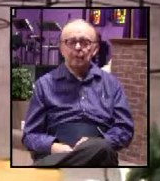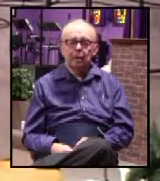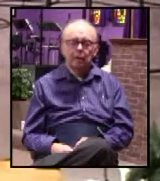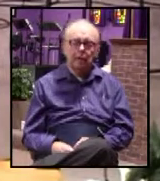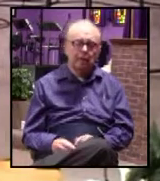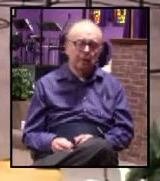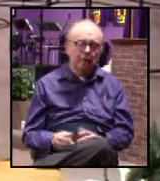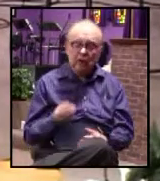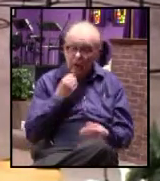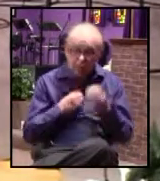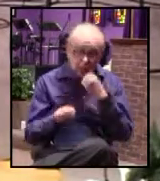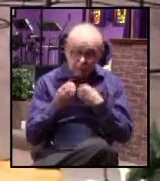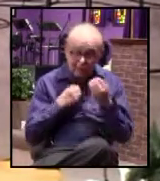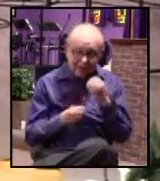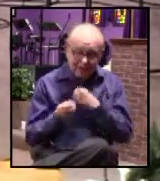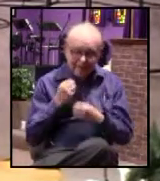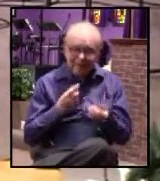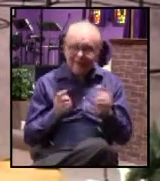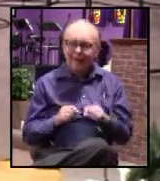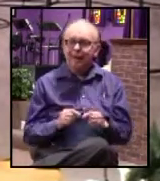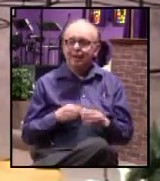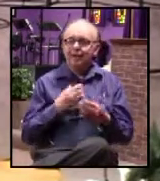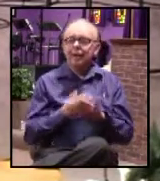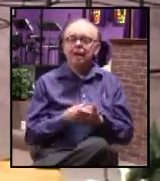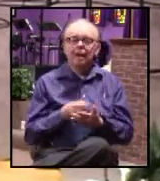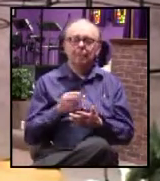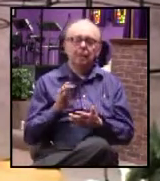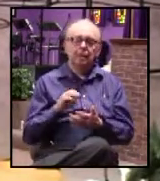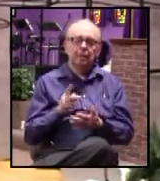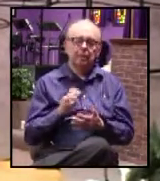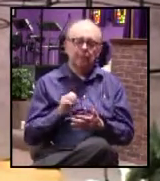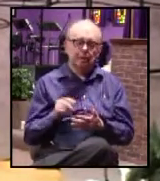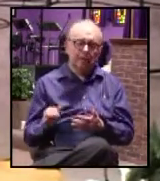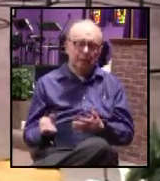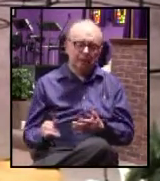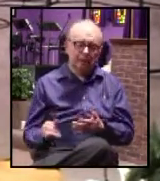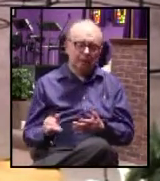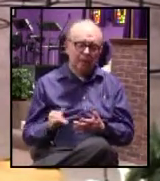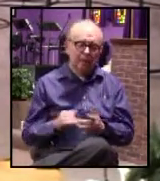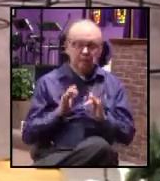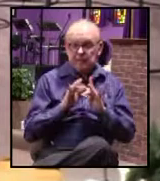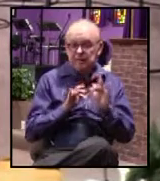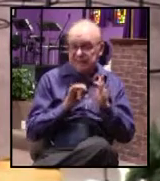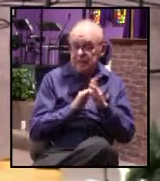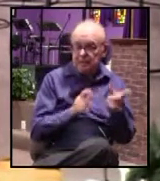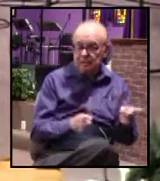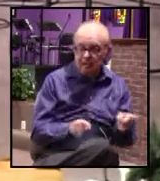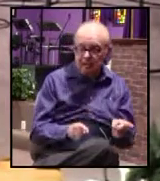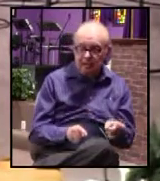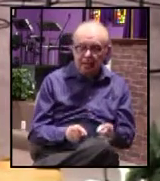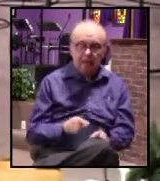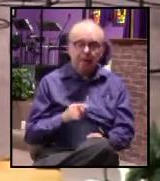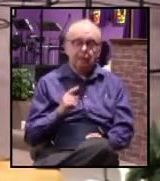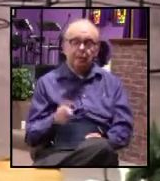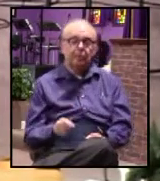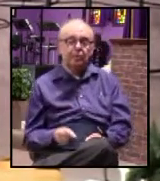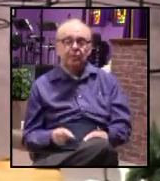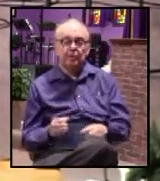And you devour the meat, and when you come to the broccoli, I'm skipping to the mashed